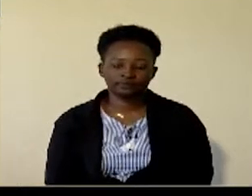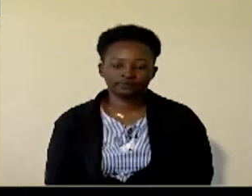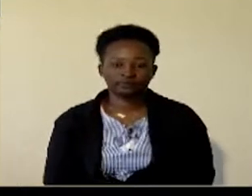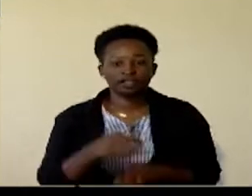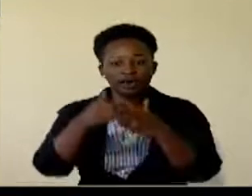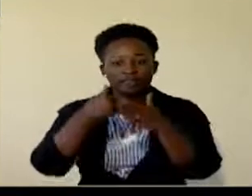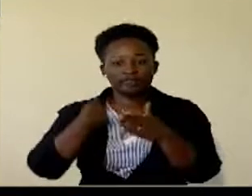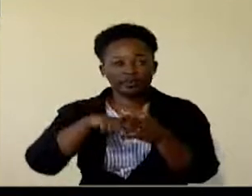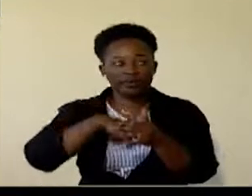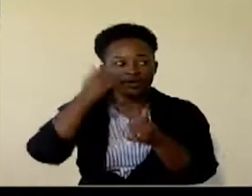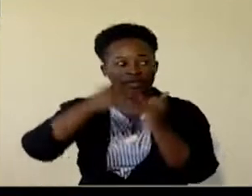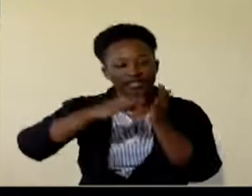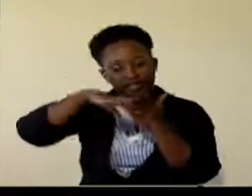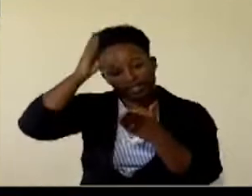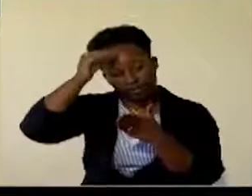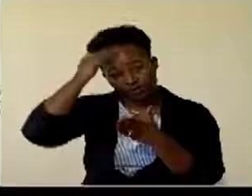Before we end the lesson,